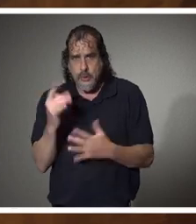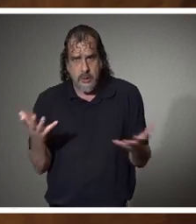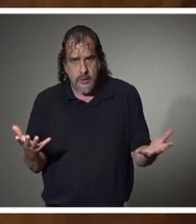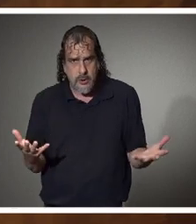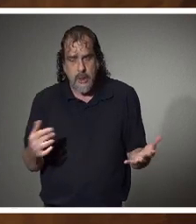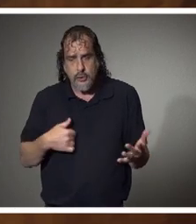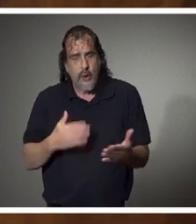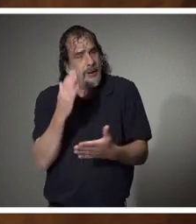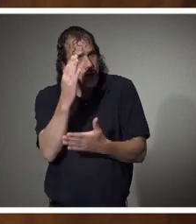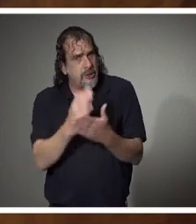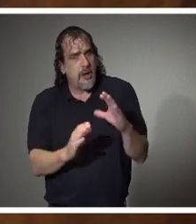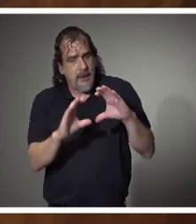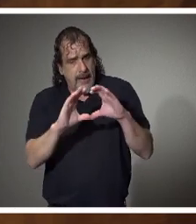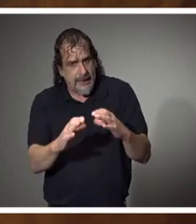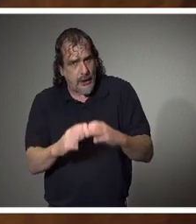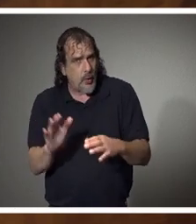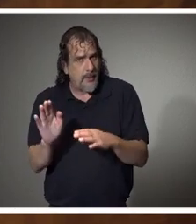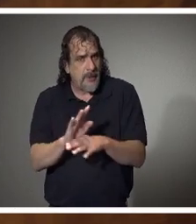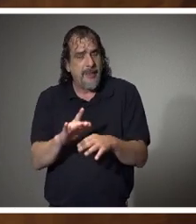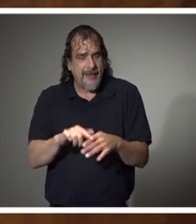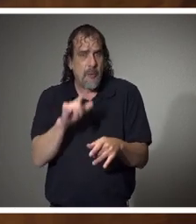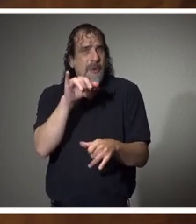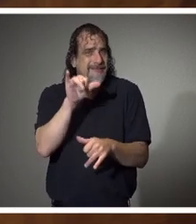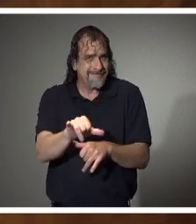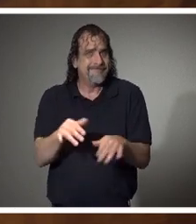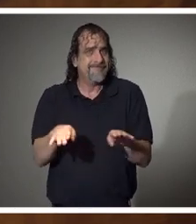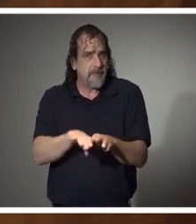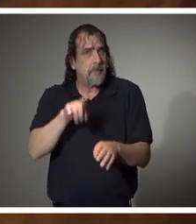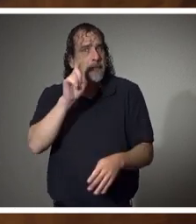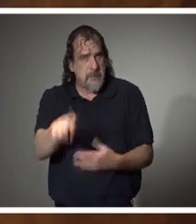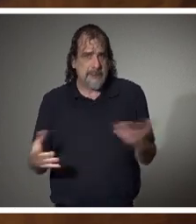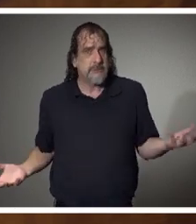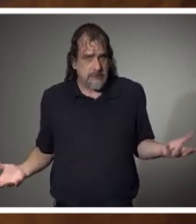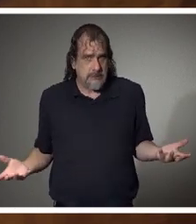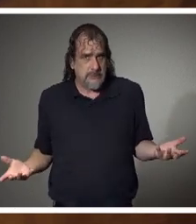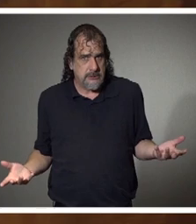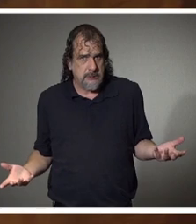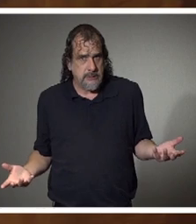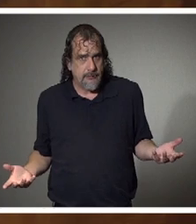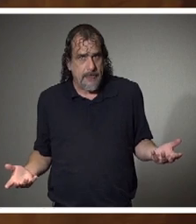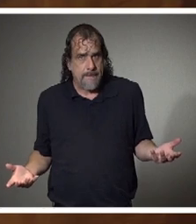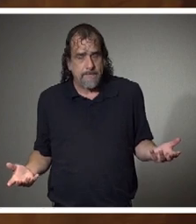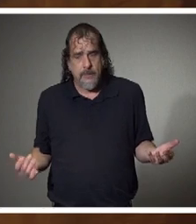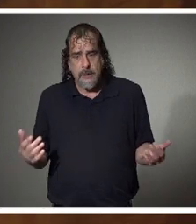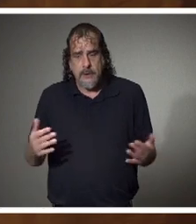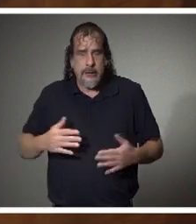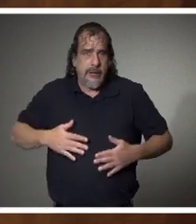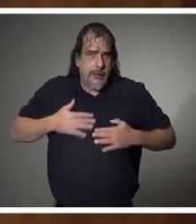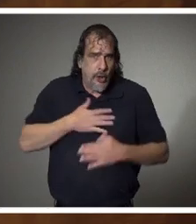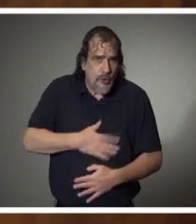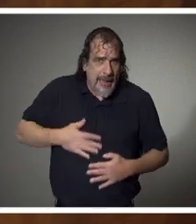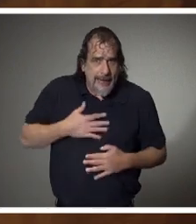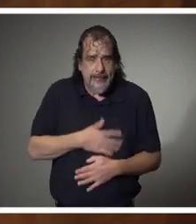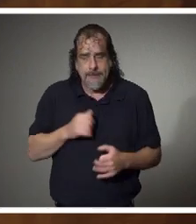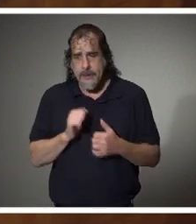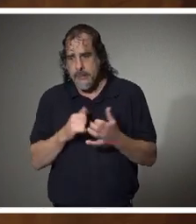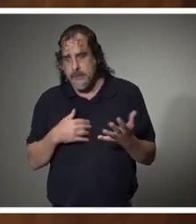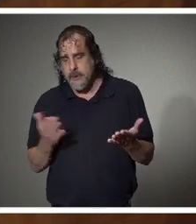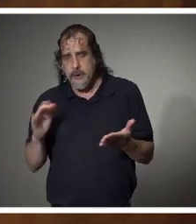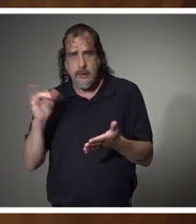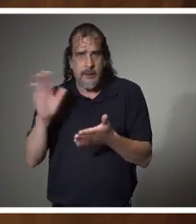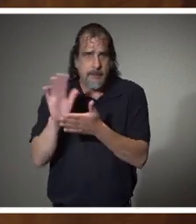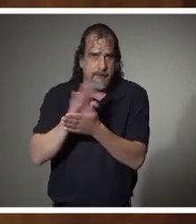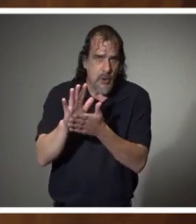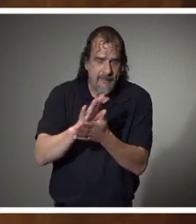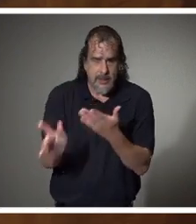of businesses that will have to stay closed. Places of amusement or entertainment, things like